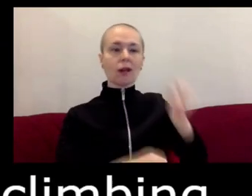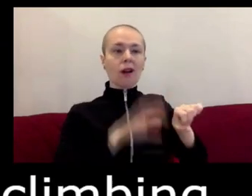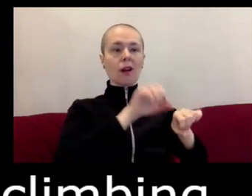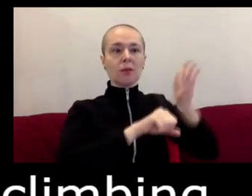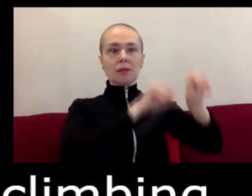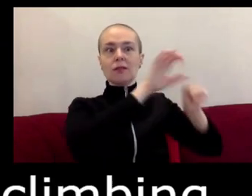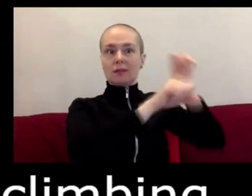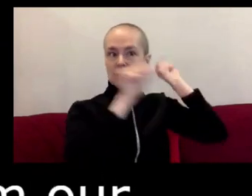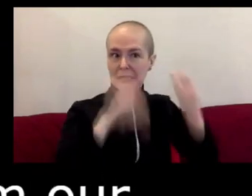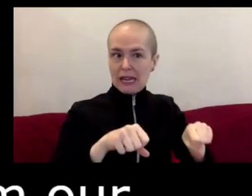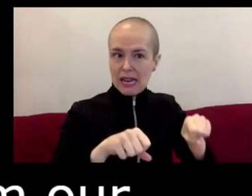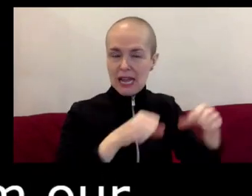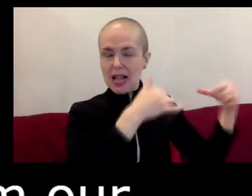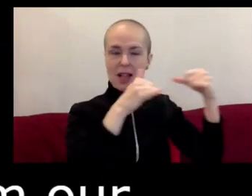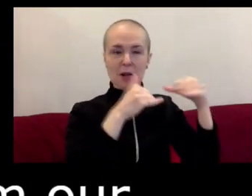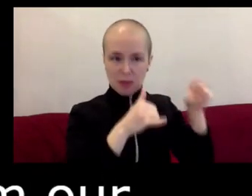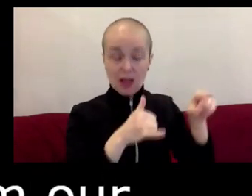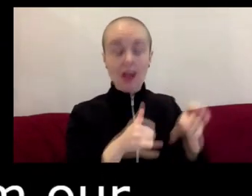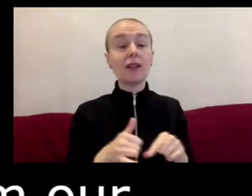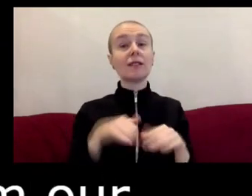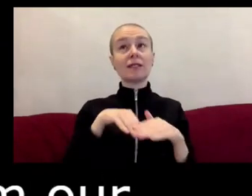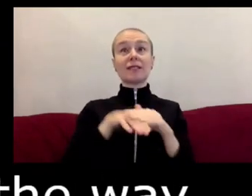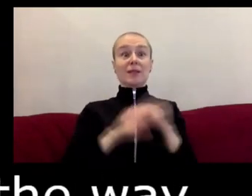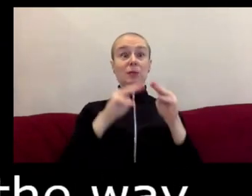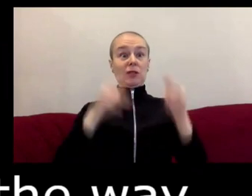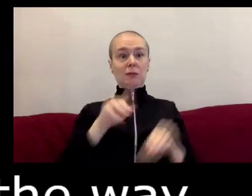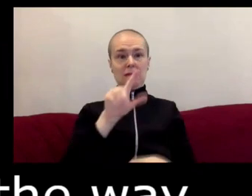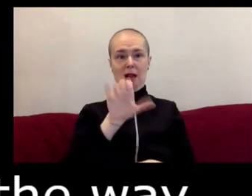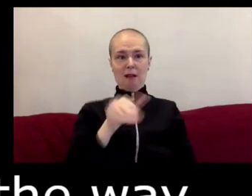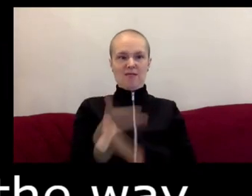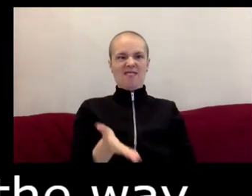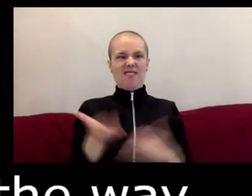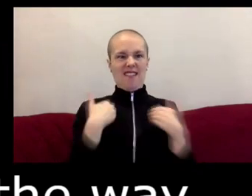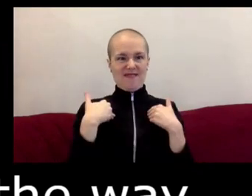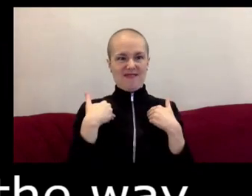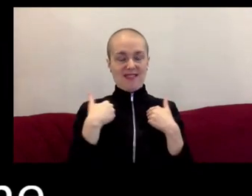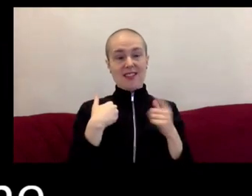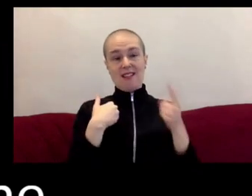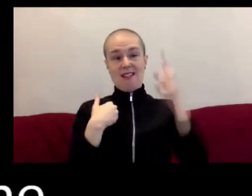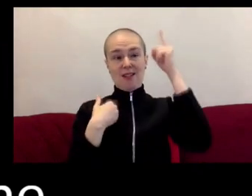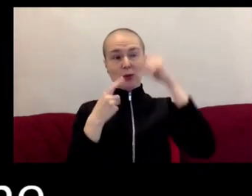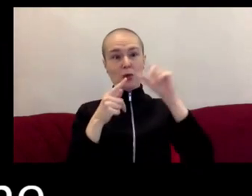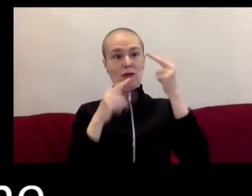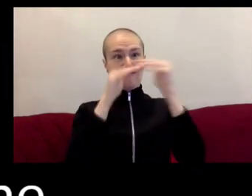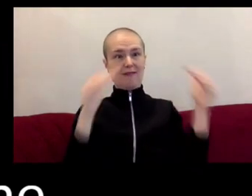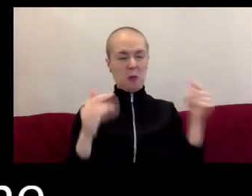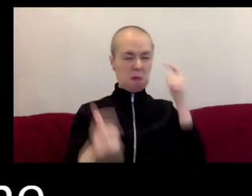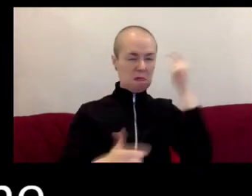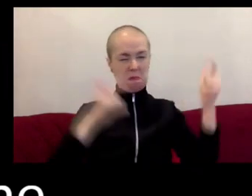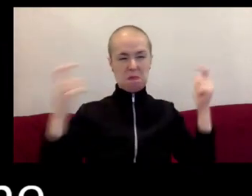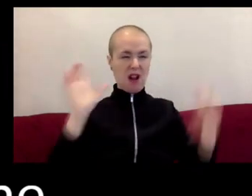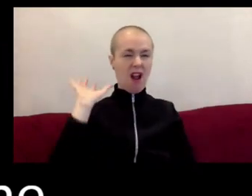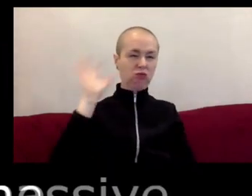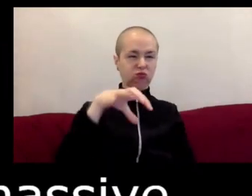then goes all the way up to the third floor of the museum. So it's quite massive. And, you know, some